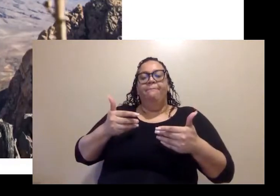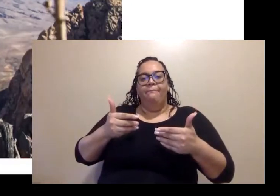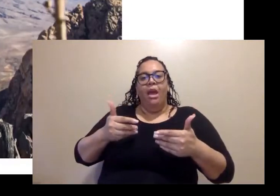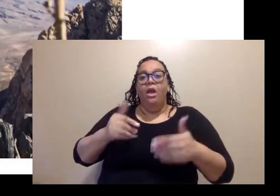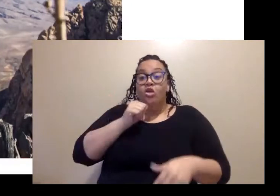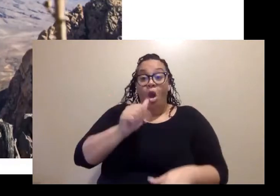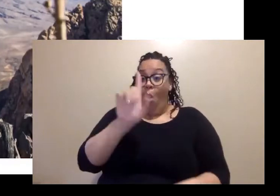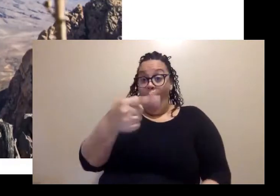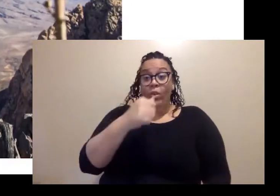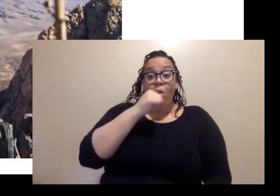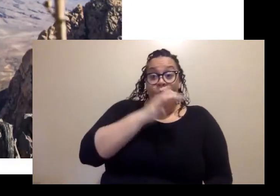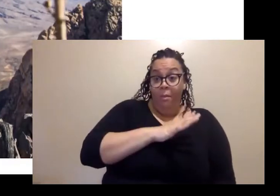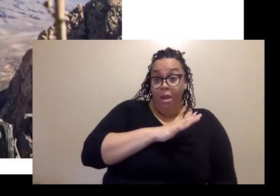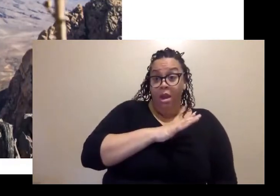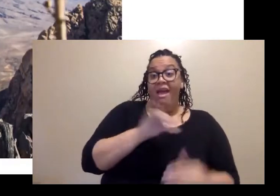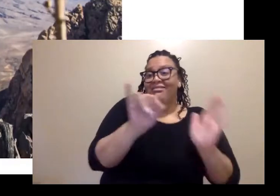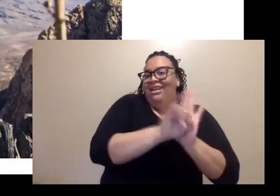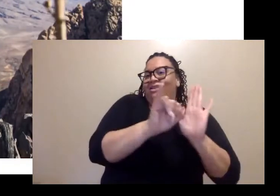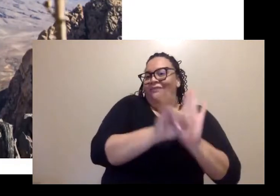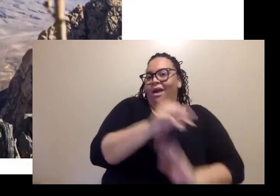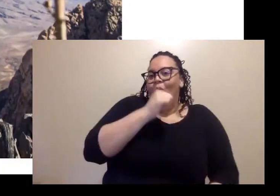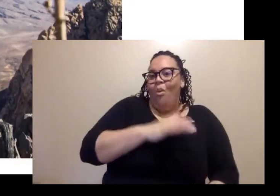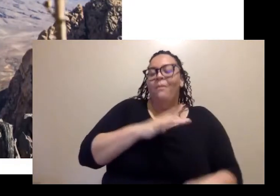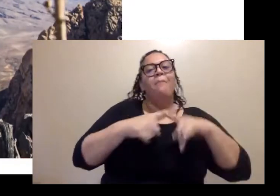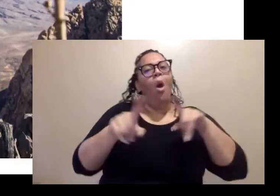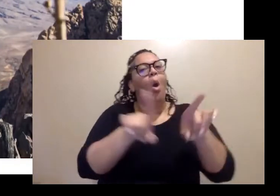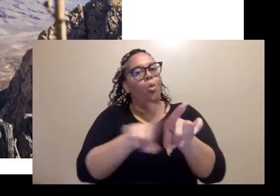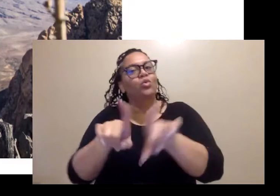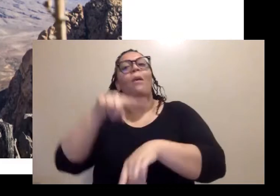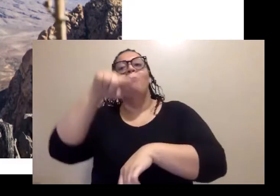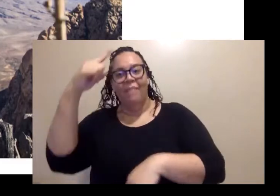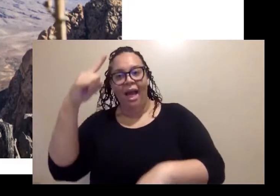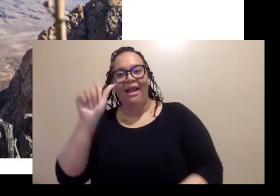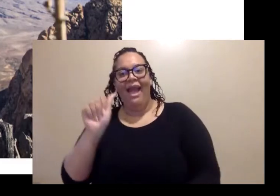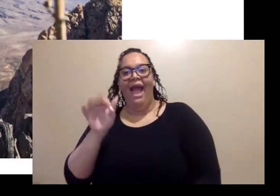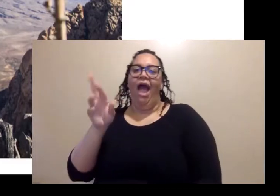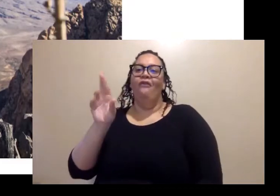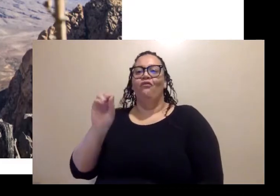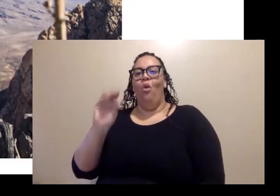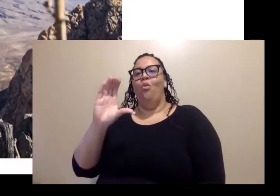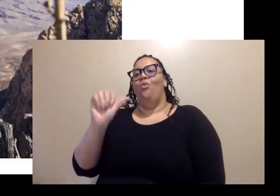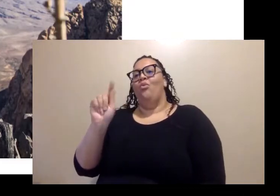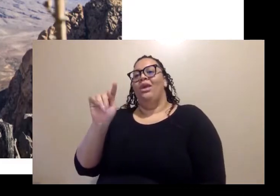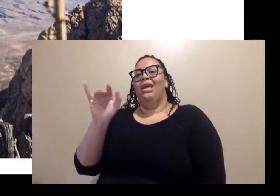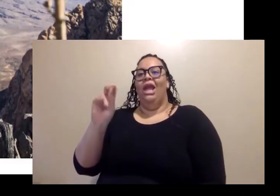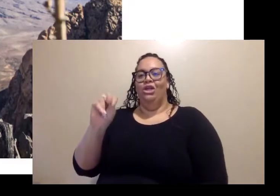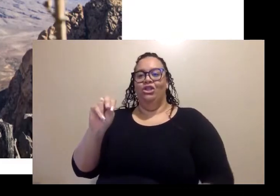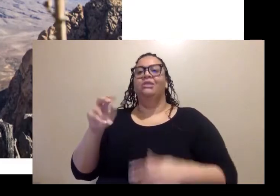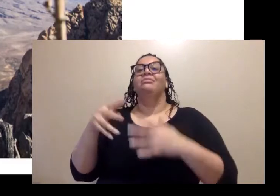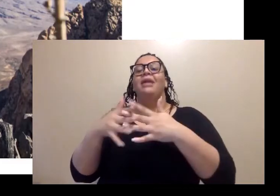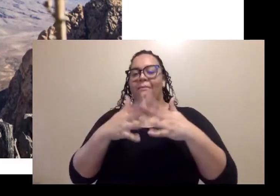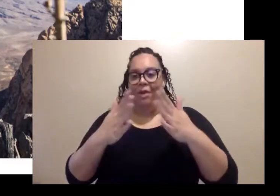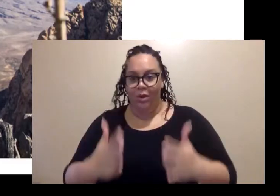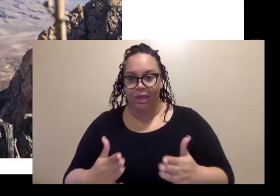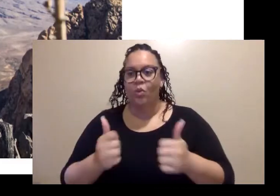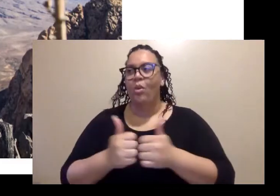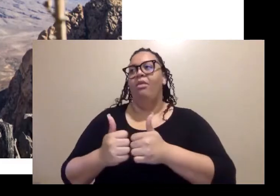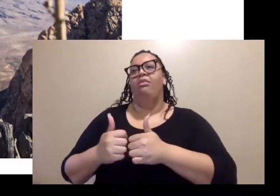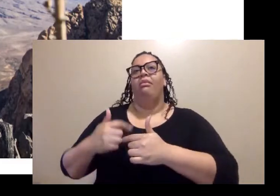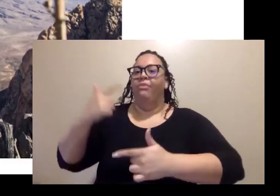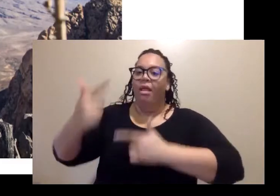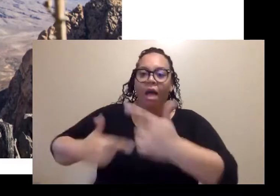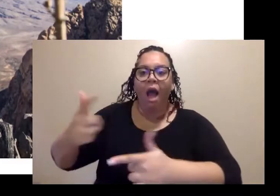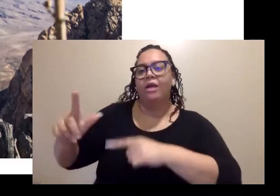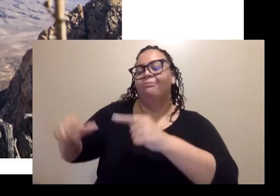an identifying woman, but also a Black, Afro-Haitian American woman, right? With a lineage and an ancestry